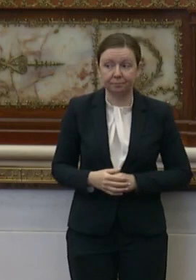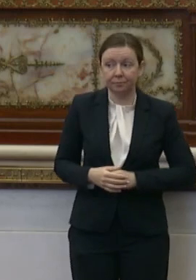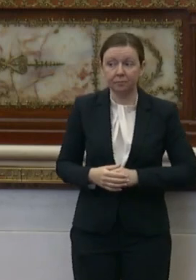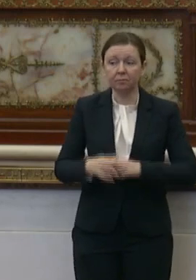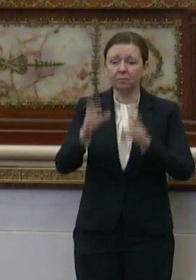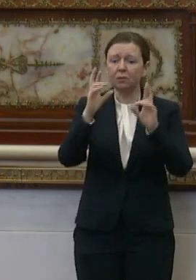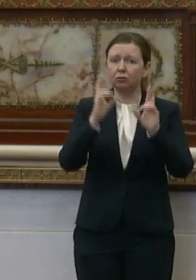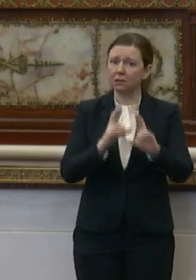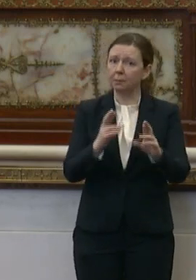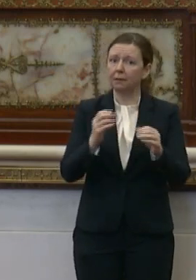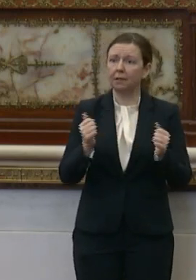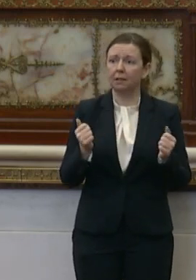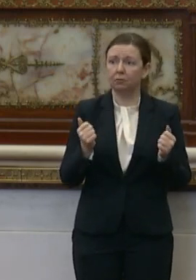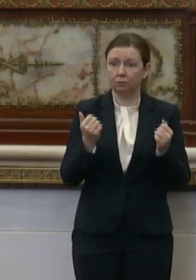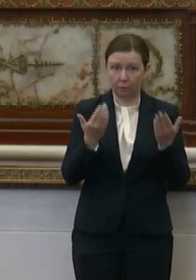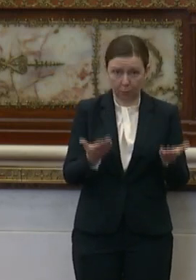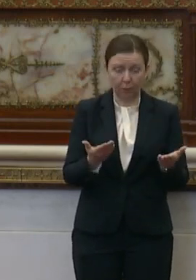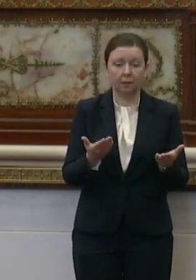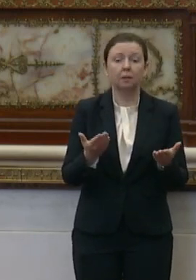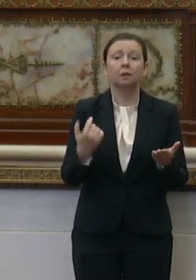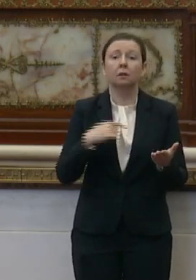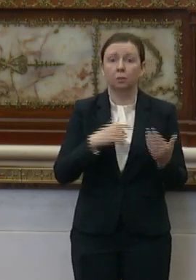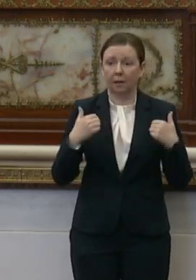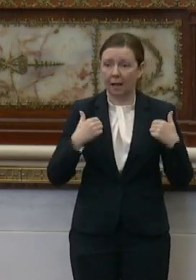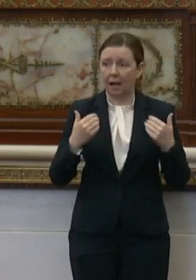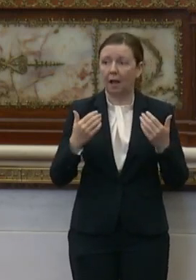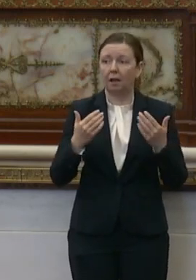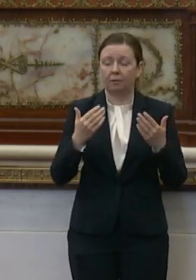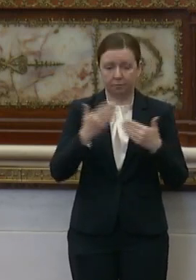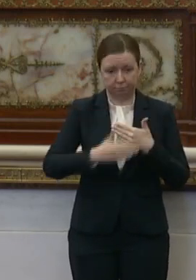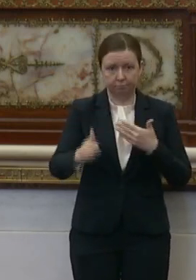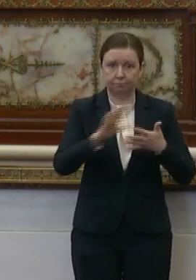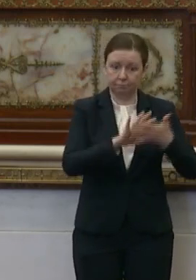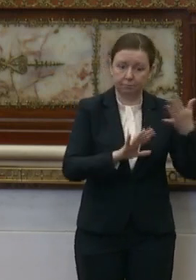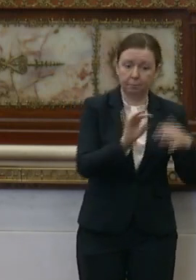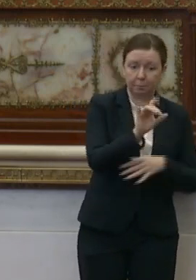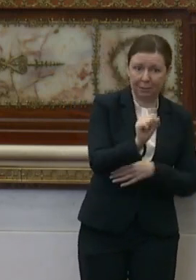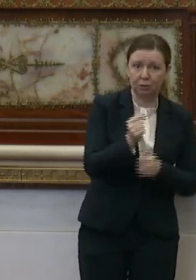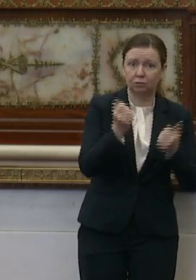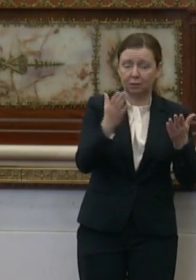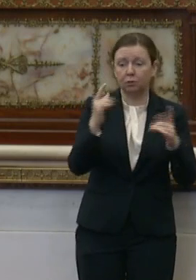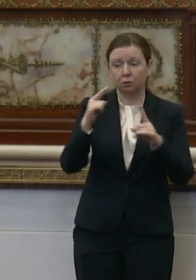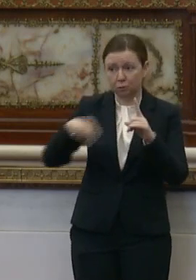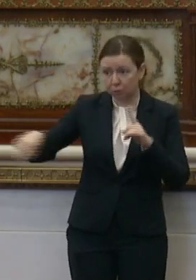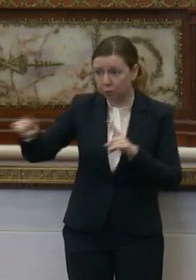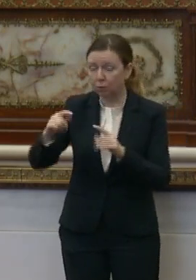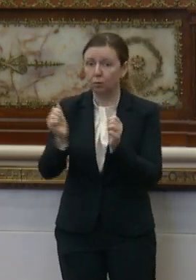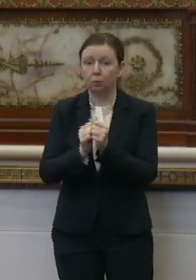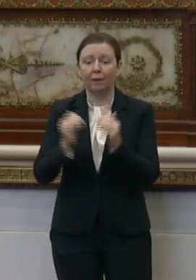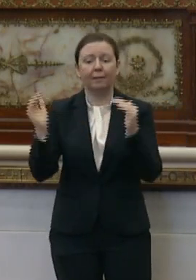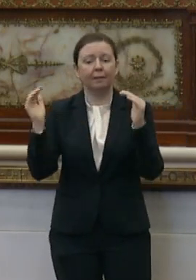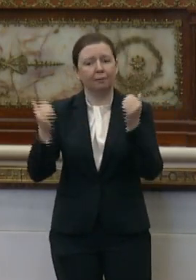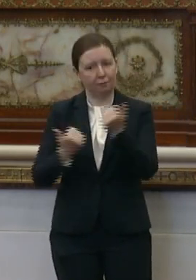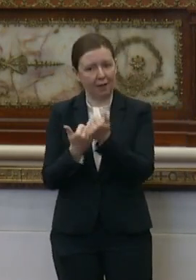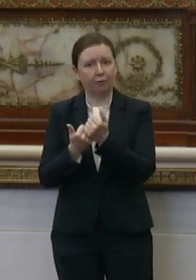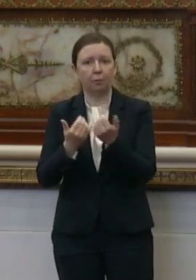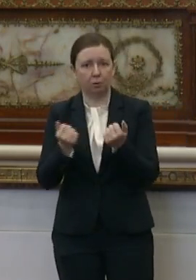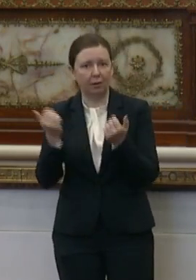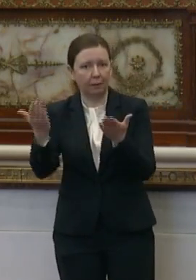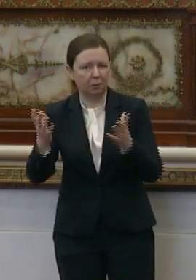Respectfully reports it is considered the same and returns the attached bills and resolution to council with a favorable